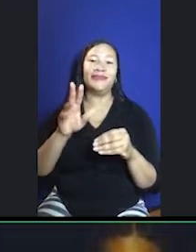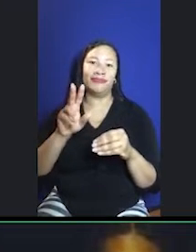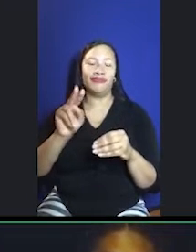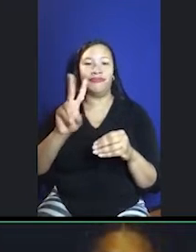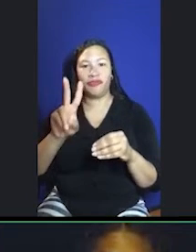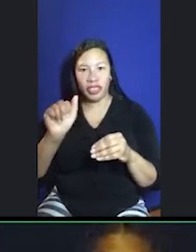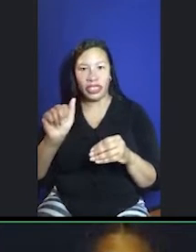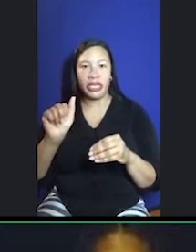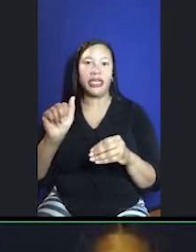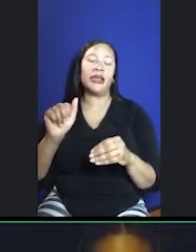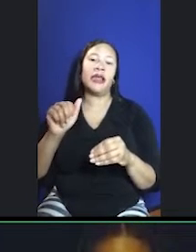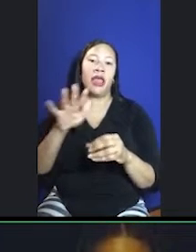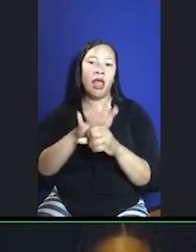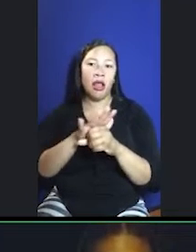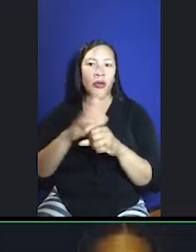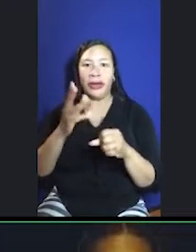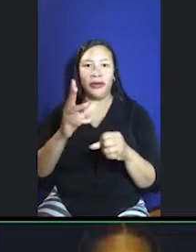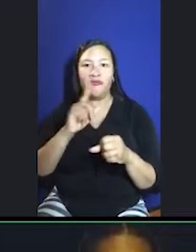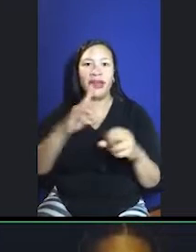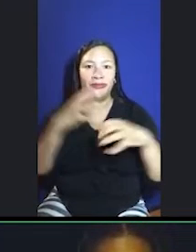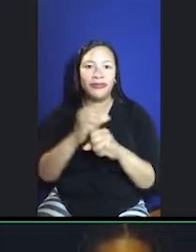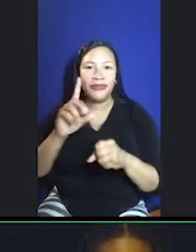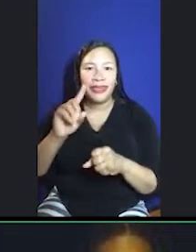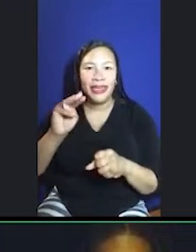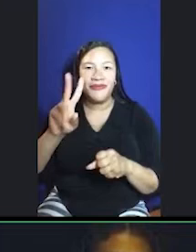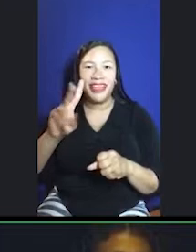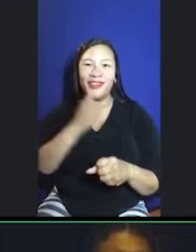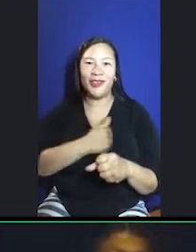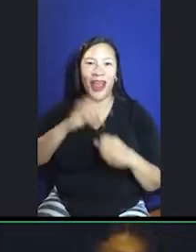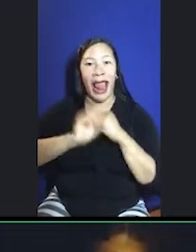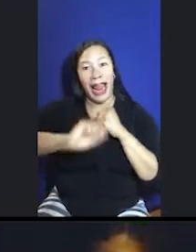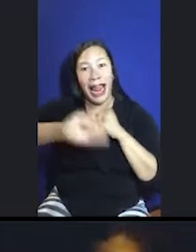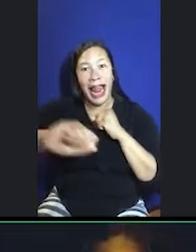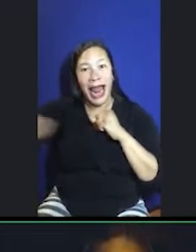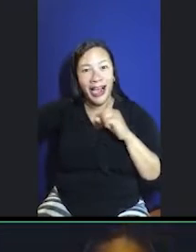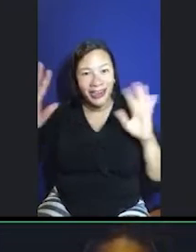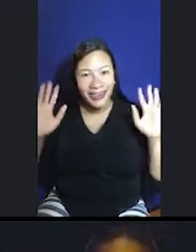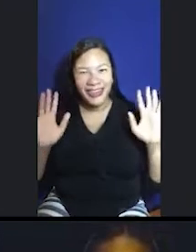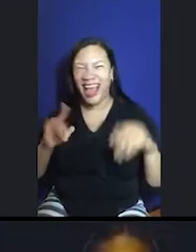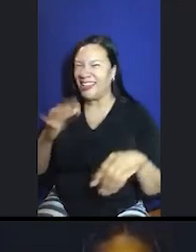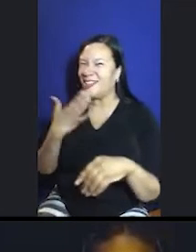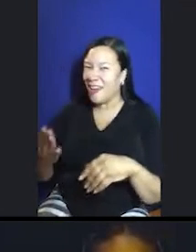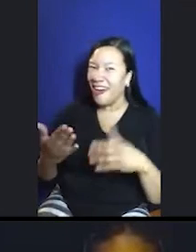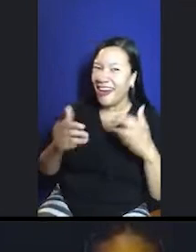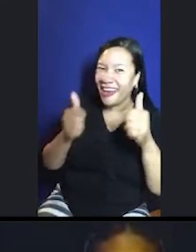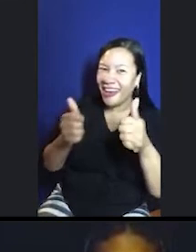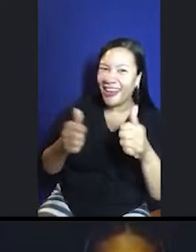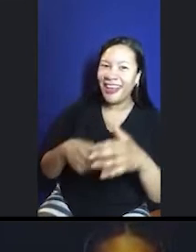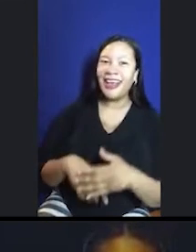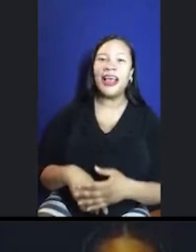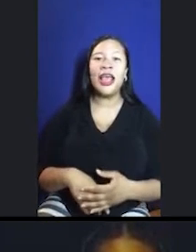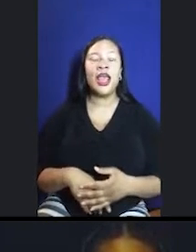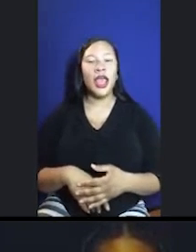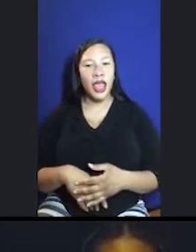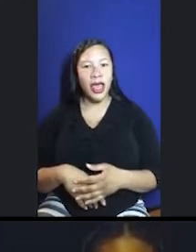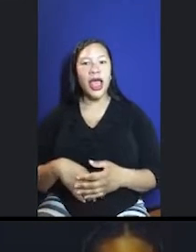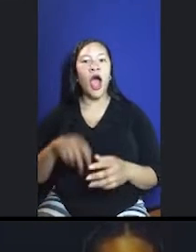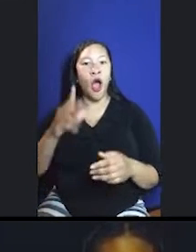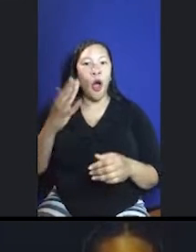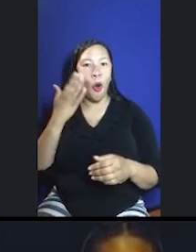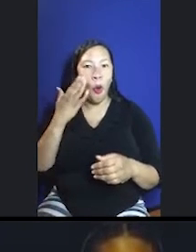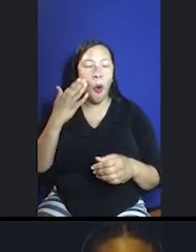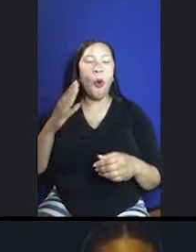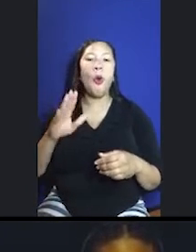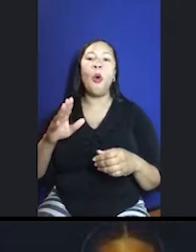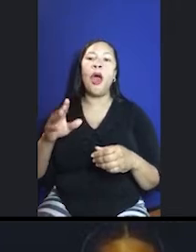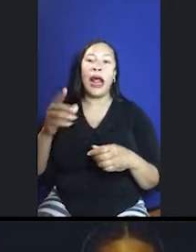knowing sign And my language. bad, I'm just going on and on and on and on No, and no, no, on. no, no. Right, I'm We sure are it's good. It's recording. good. So knowing sign language get you a